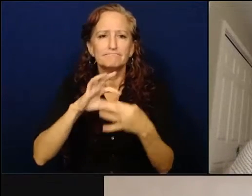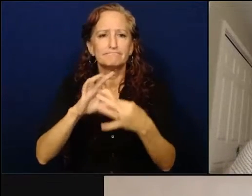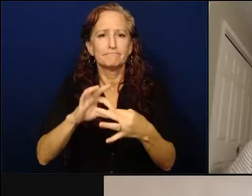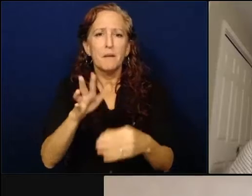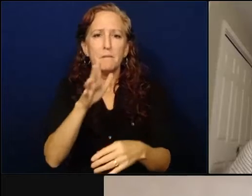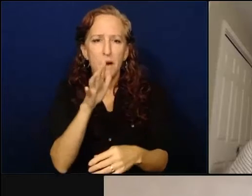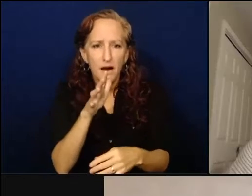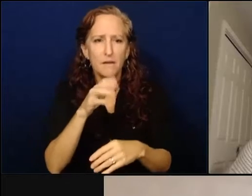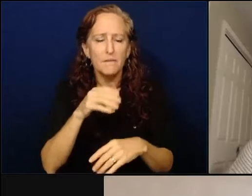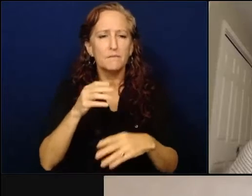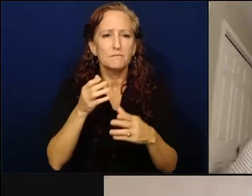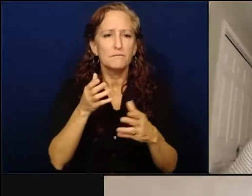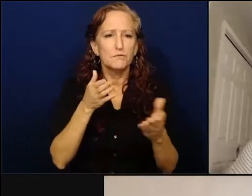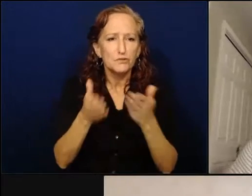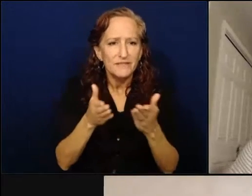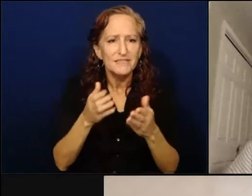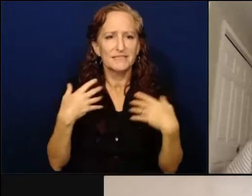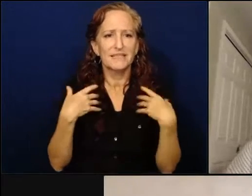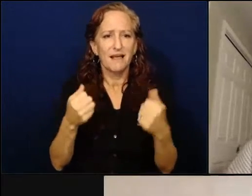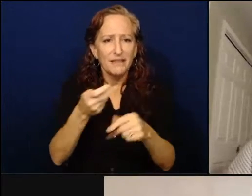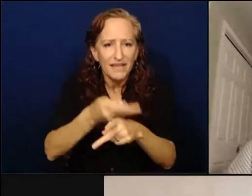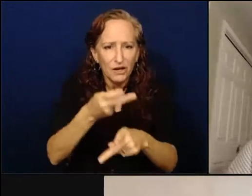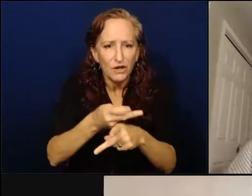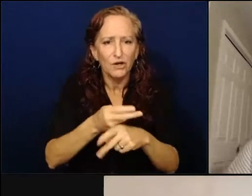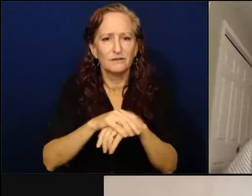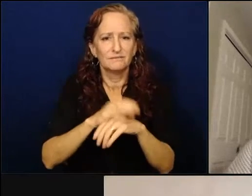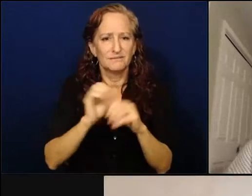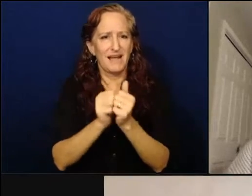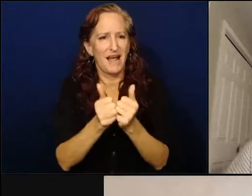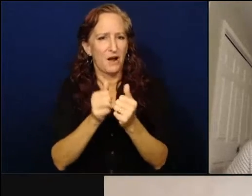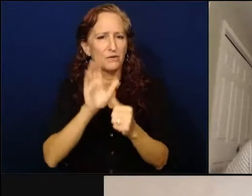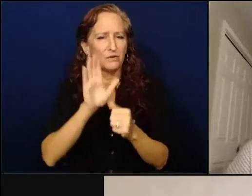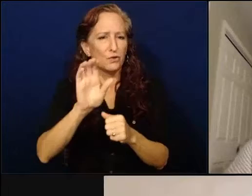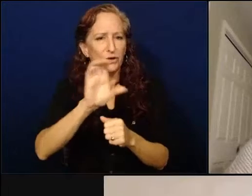Mommy adapting to meet the needs and the demands in this new environment?